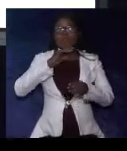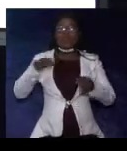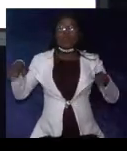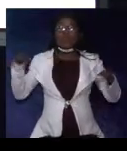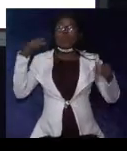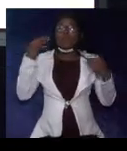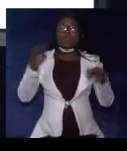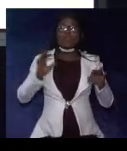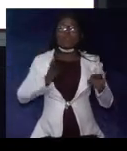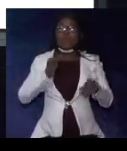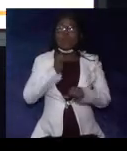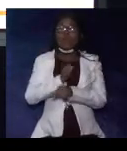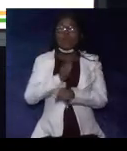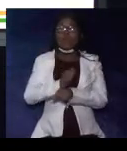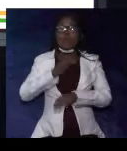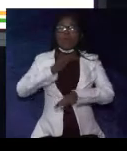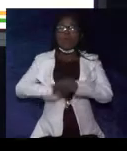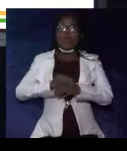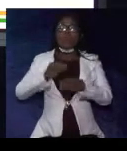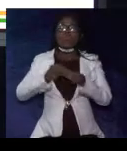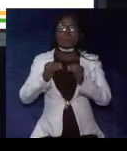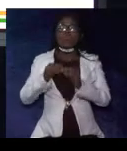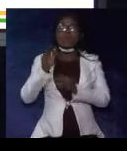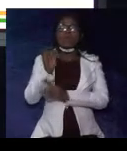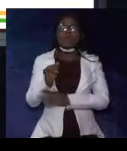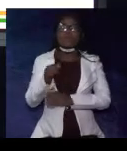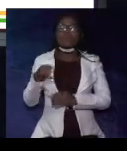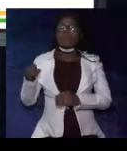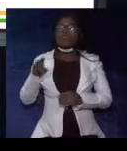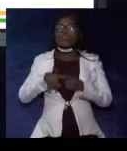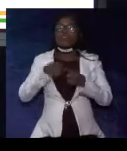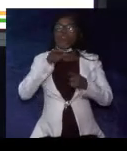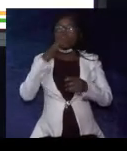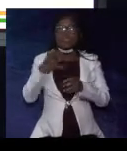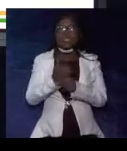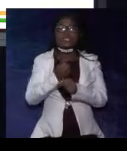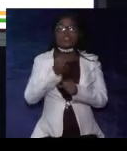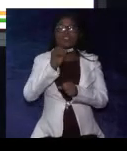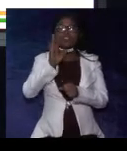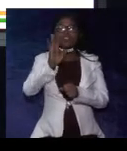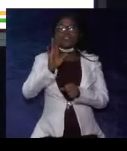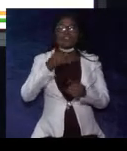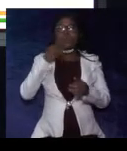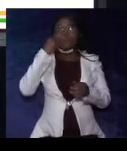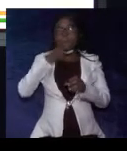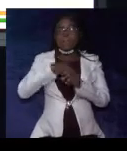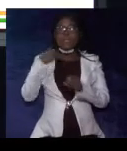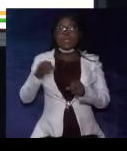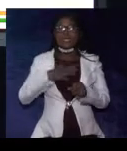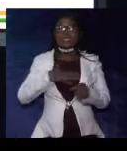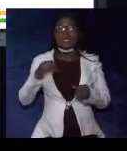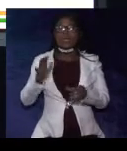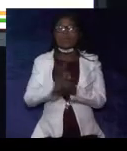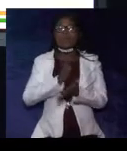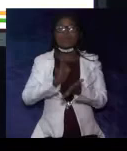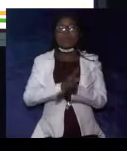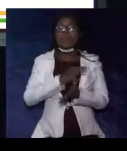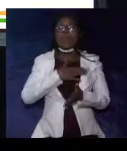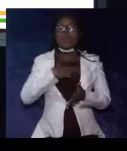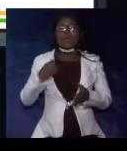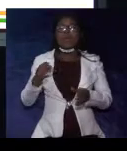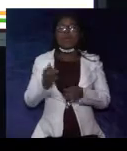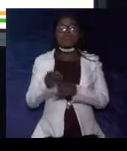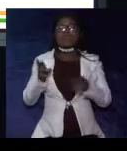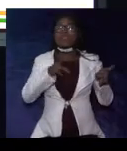on numbering. Today promises to be activity filled, so you should get your pens and papers and get